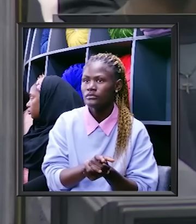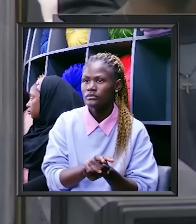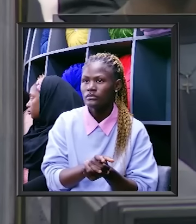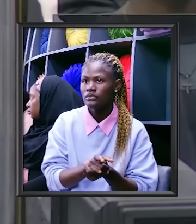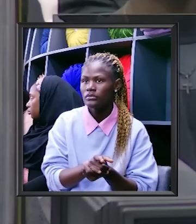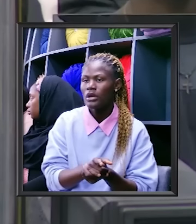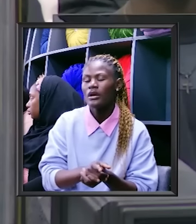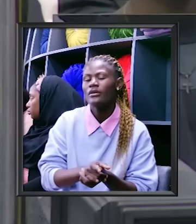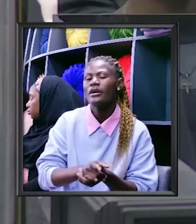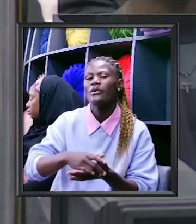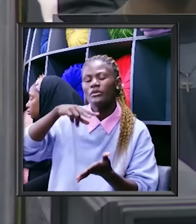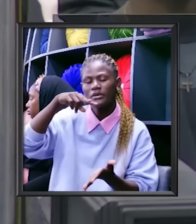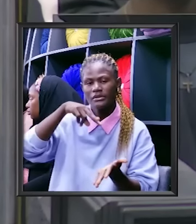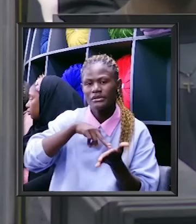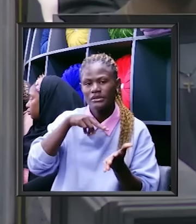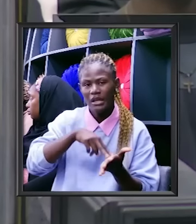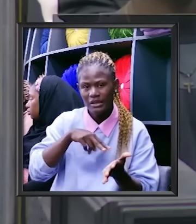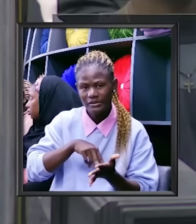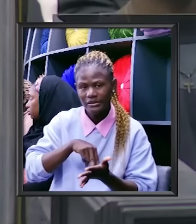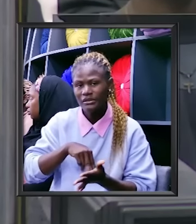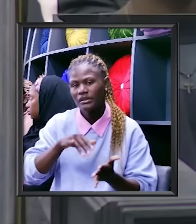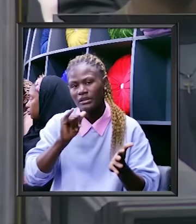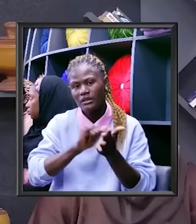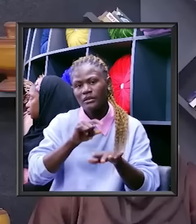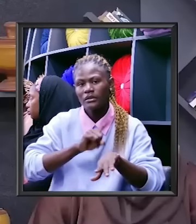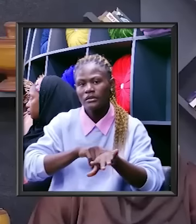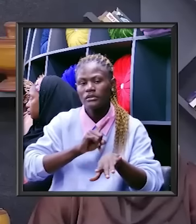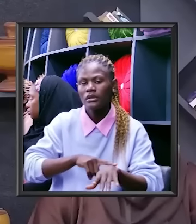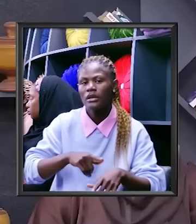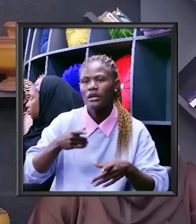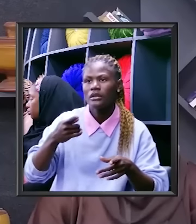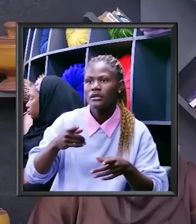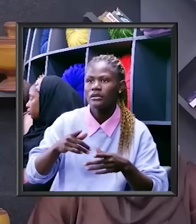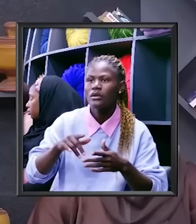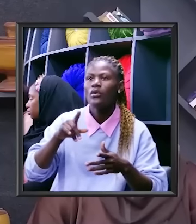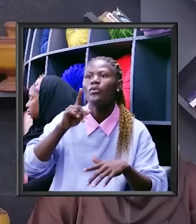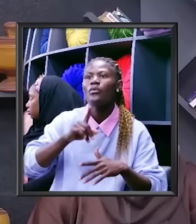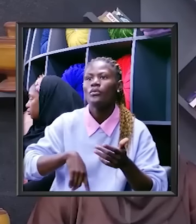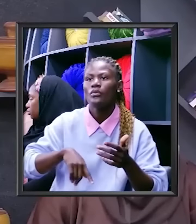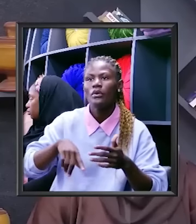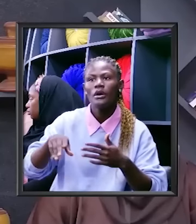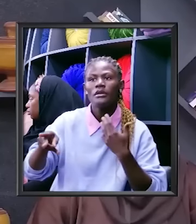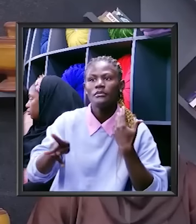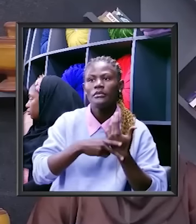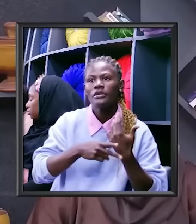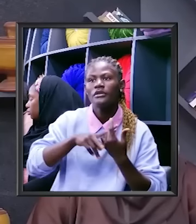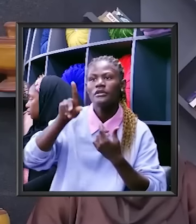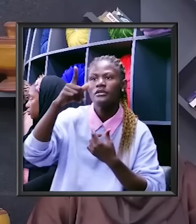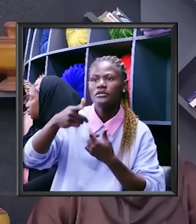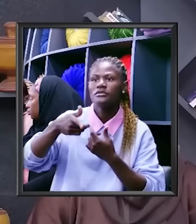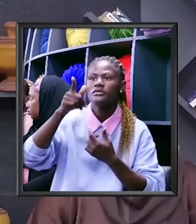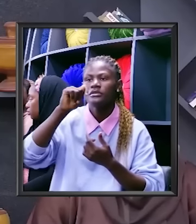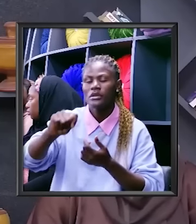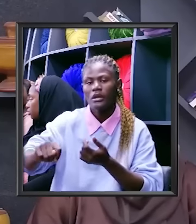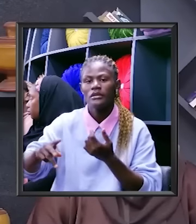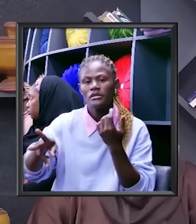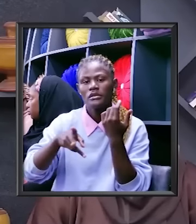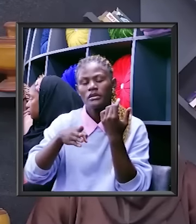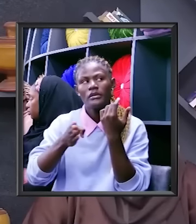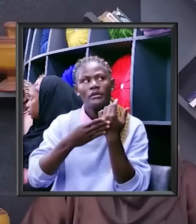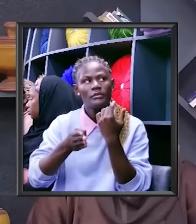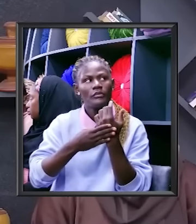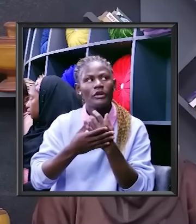were still in the bank I premises. I was at the bank. I now try to stop. Which bank be this? GT Bank. And the card na GT Bank and